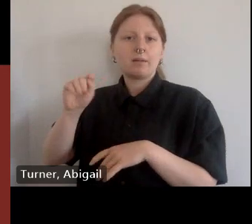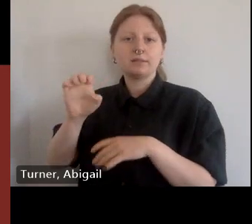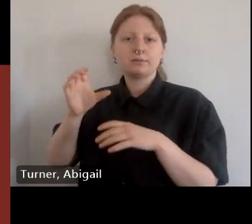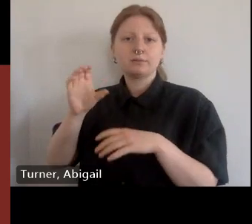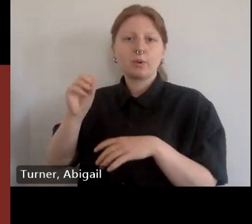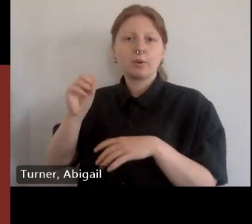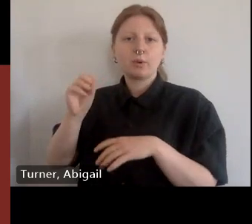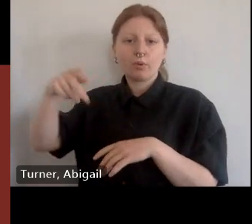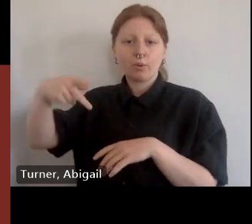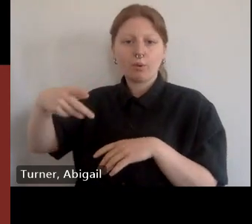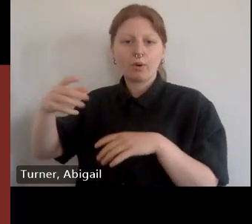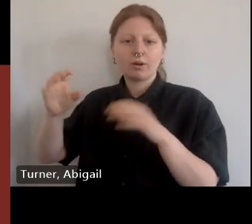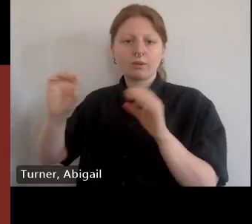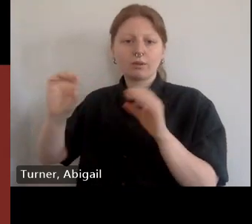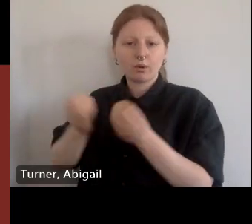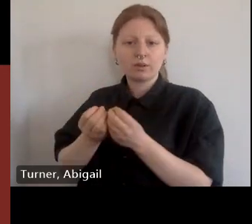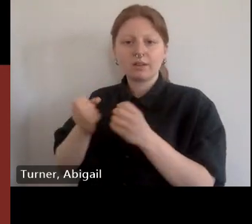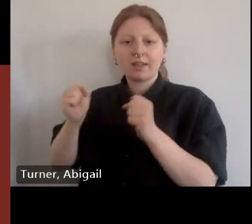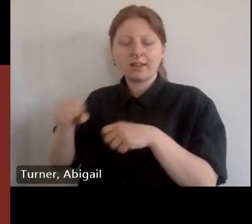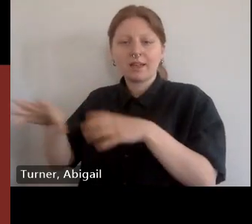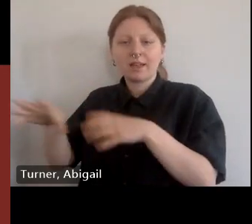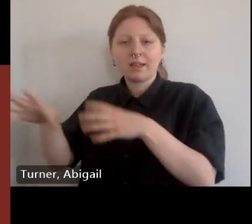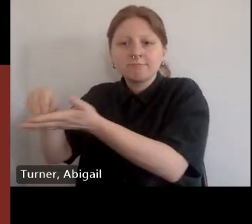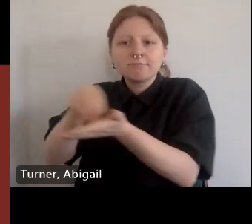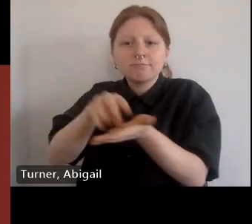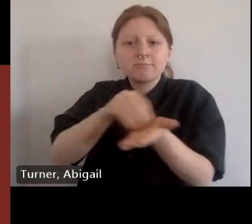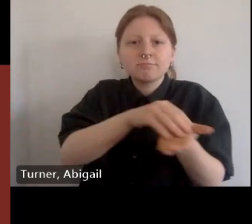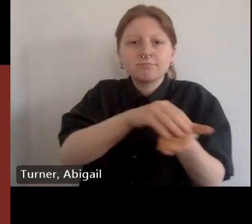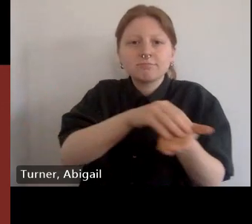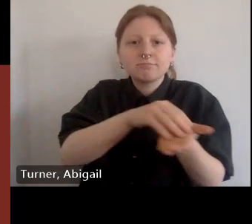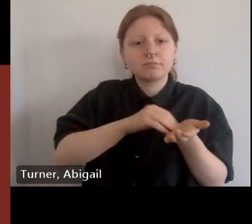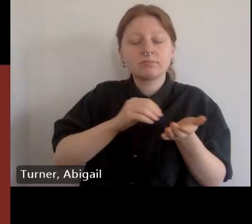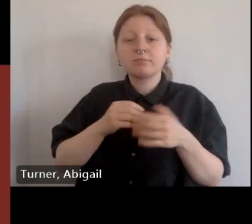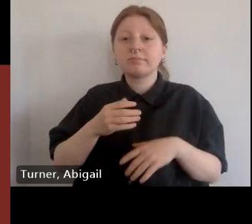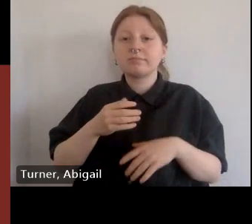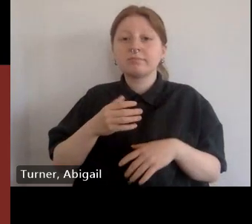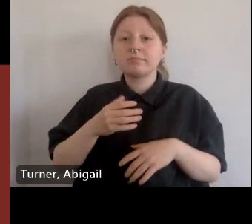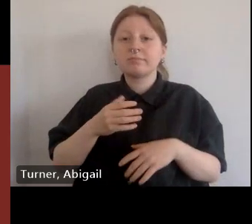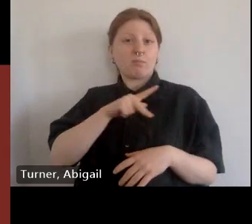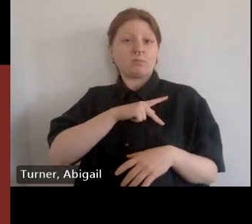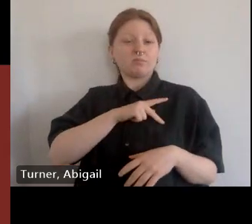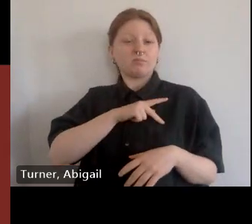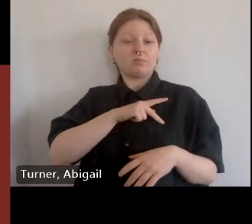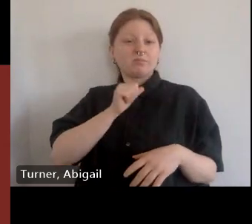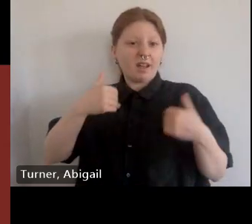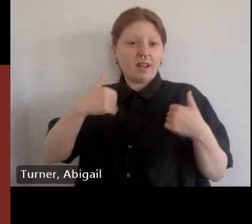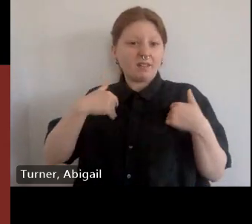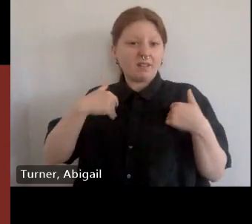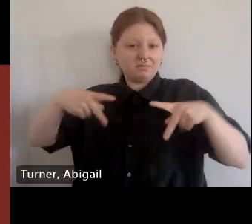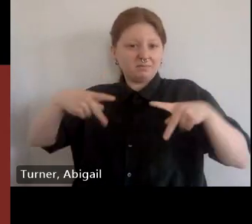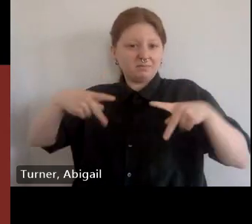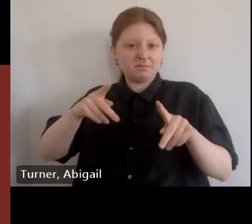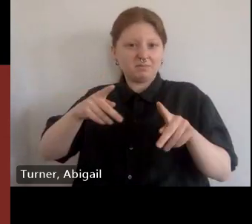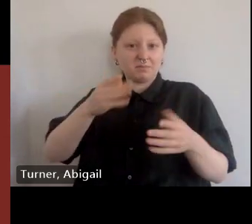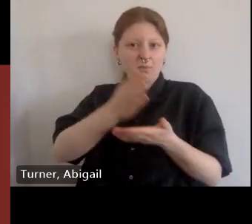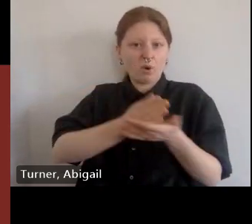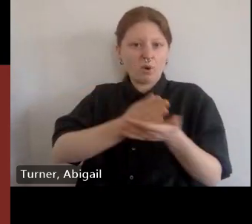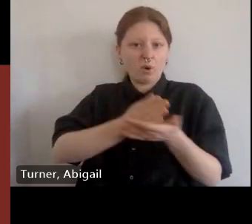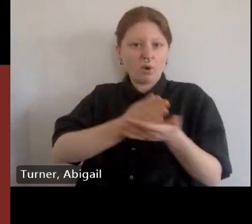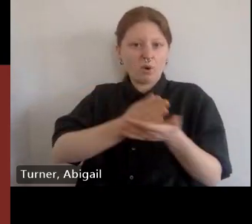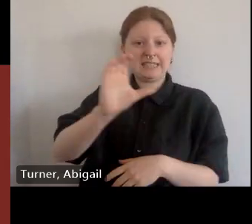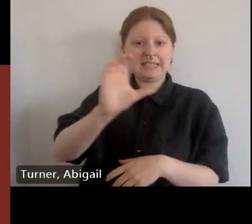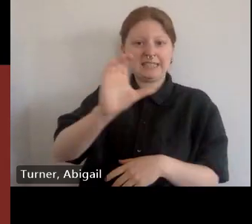really cool. I did not have the opportunity to be a part of the Chesapeake Conservation Climate Corps. It started in